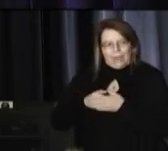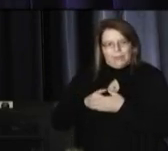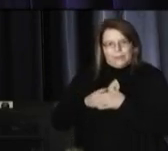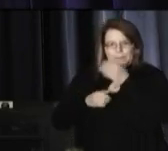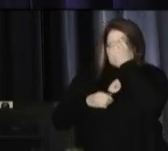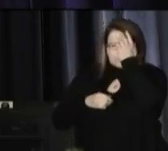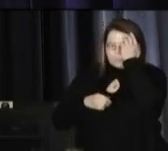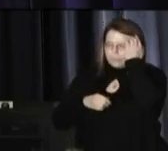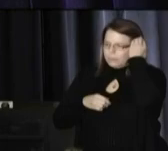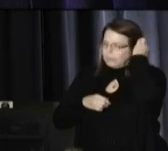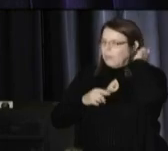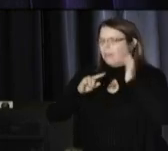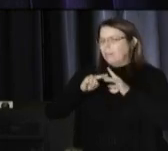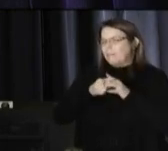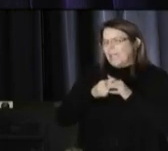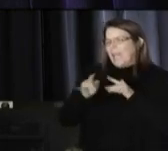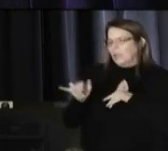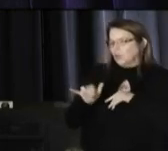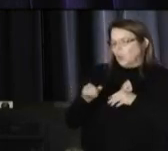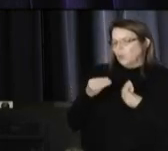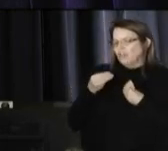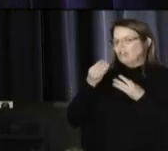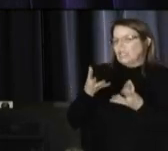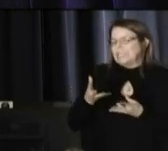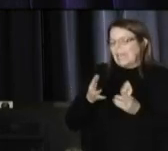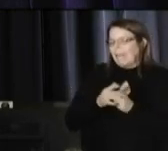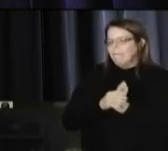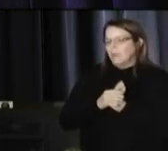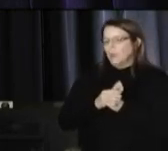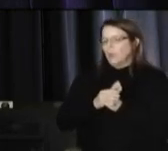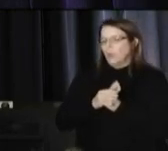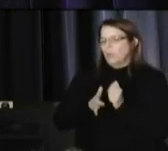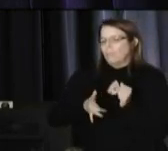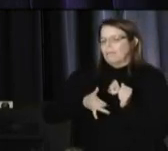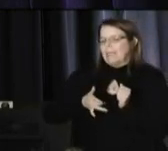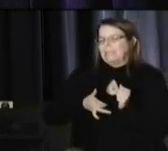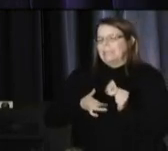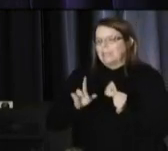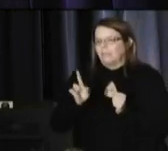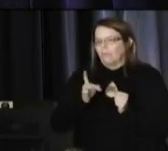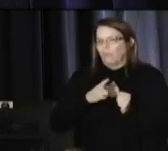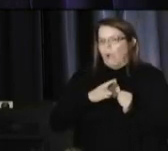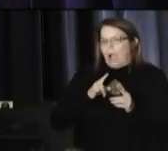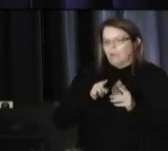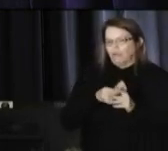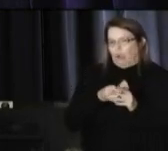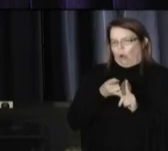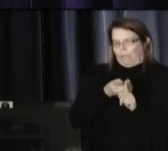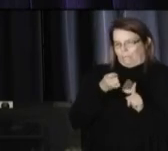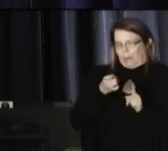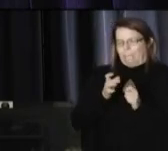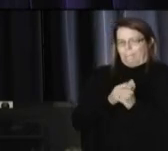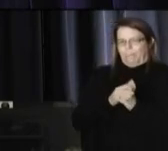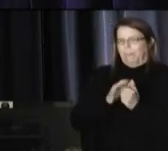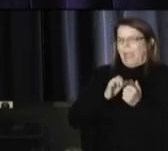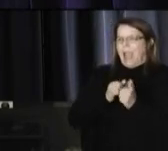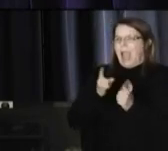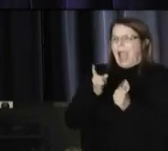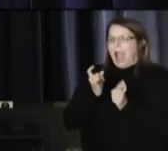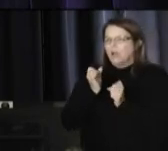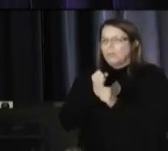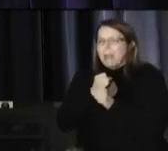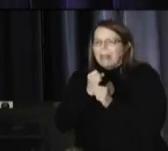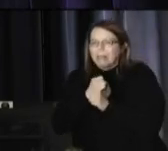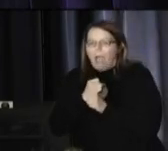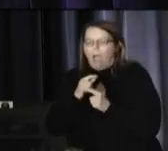the beginning too, just to give you a sense of where I started from. How do you make love to a